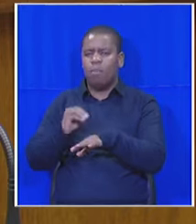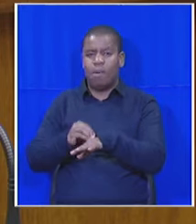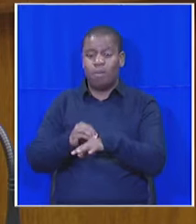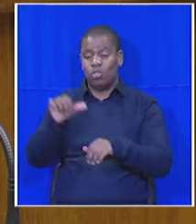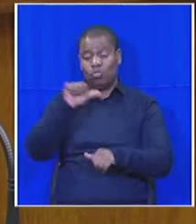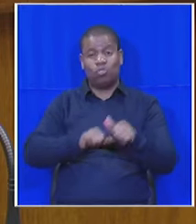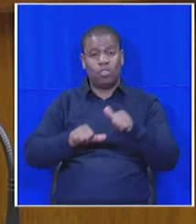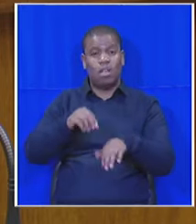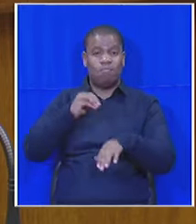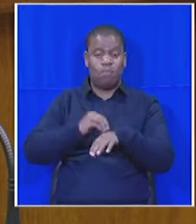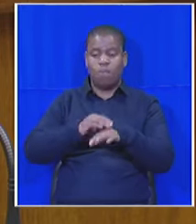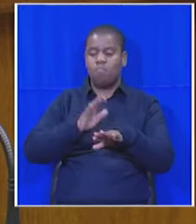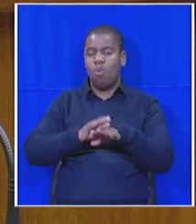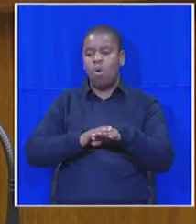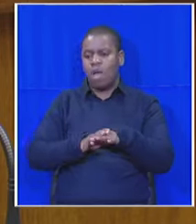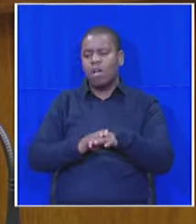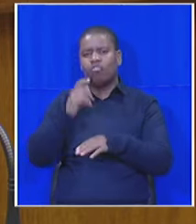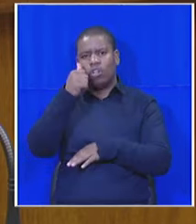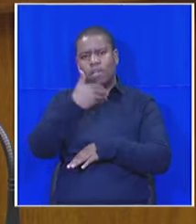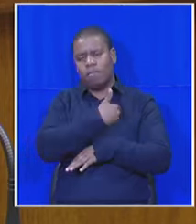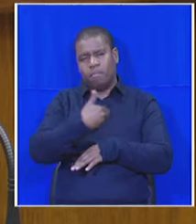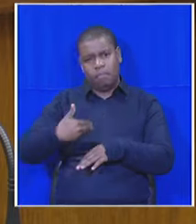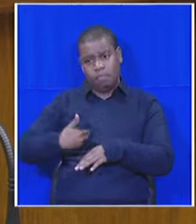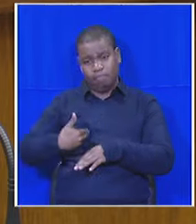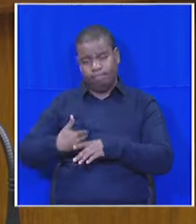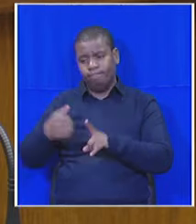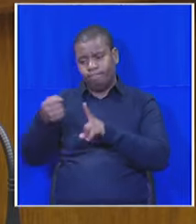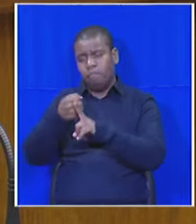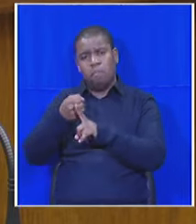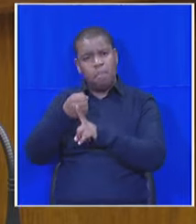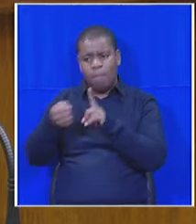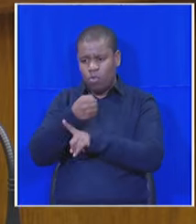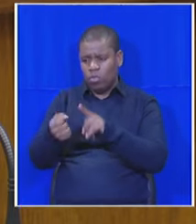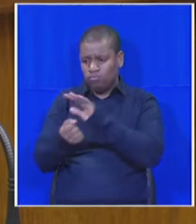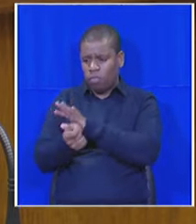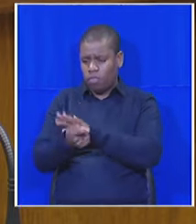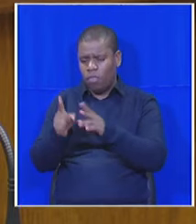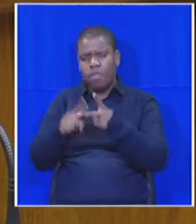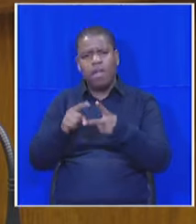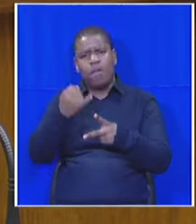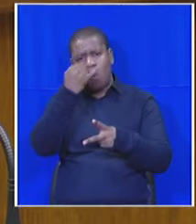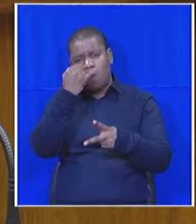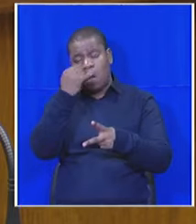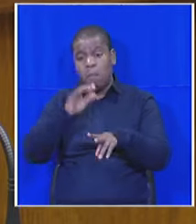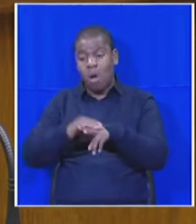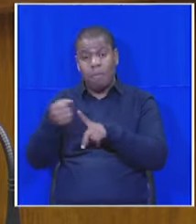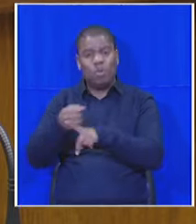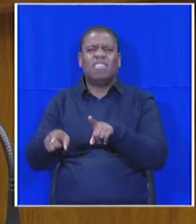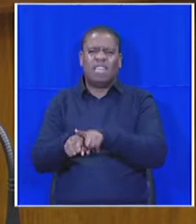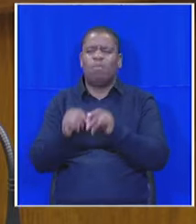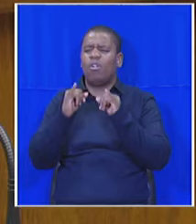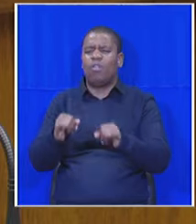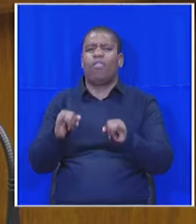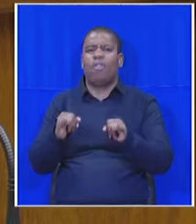Government is losing the war against gender-based violence, and we are losing the war against substance abuse. Then, each month, millions